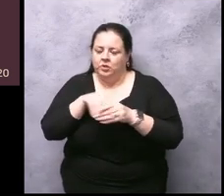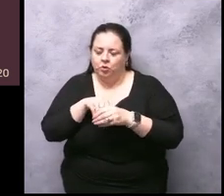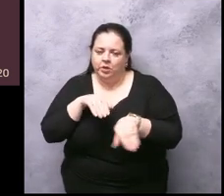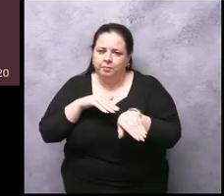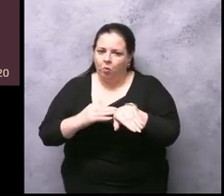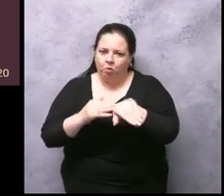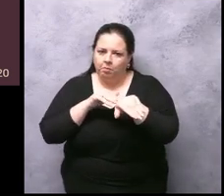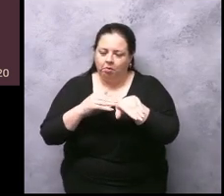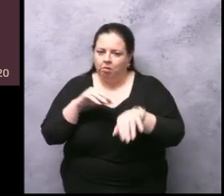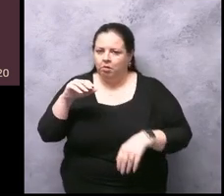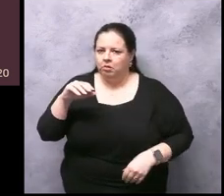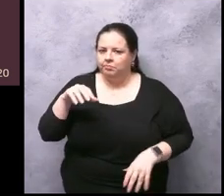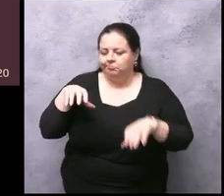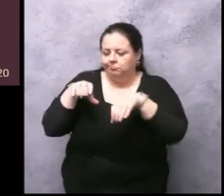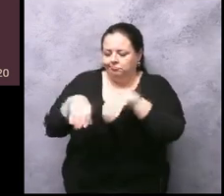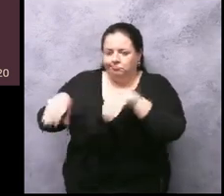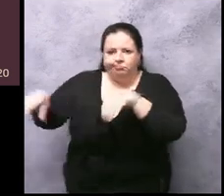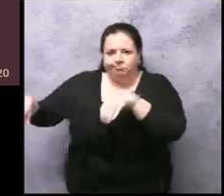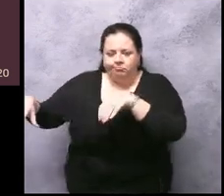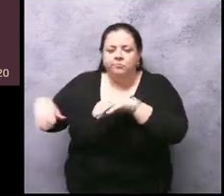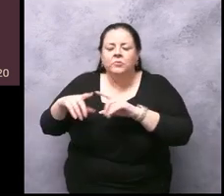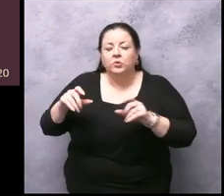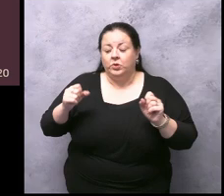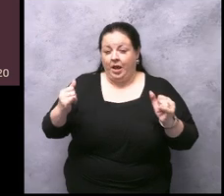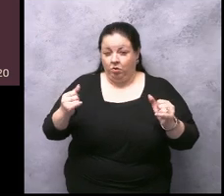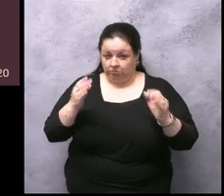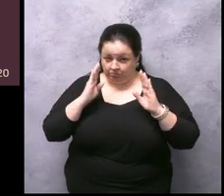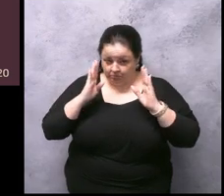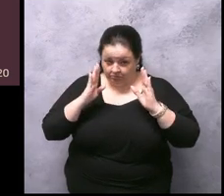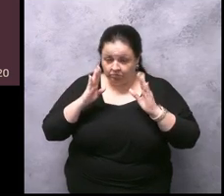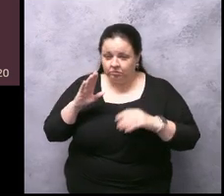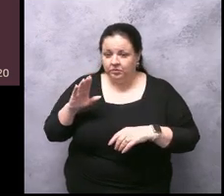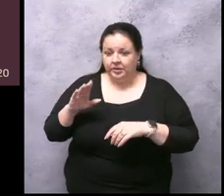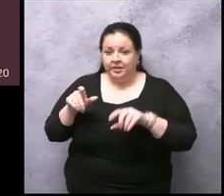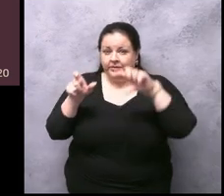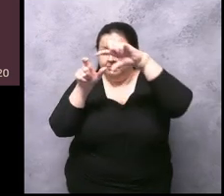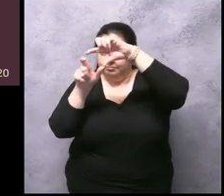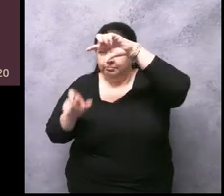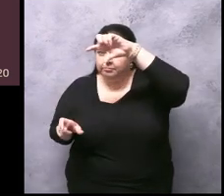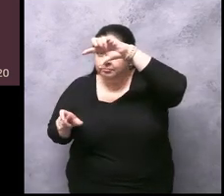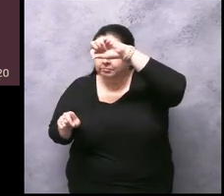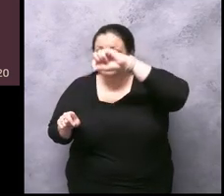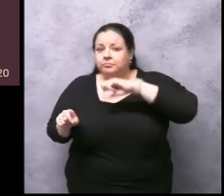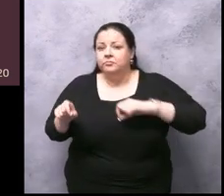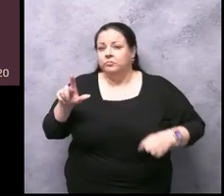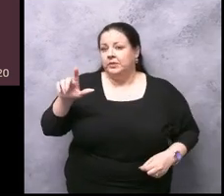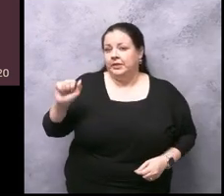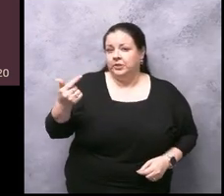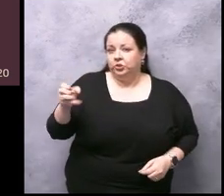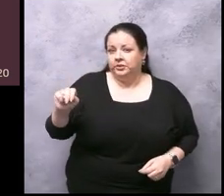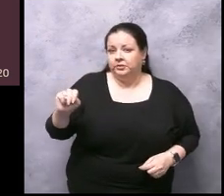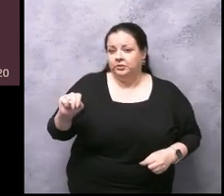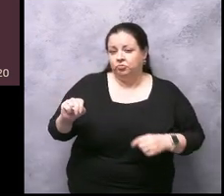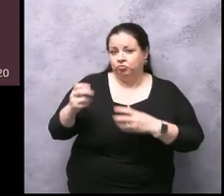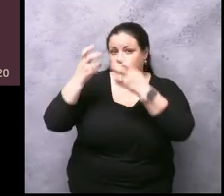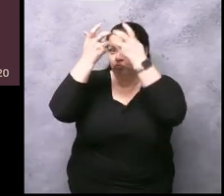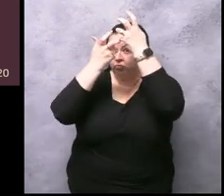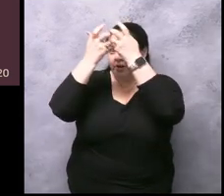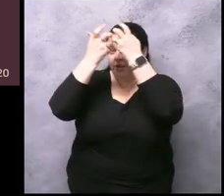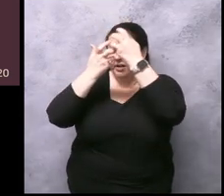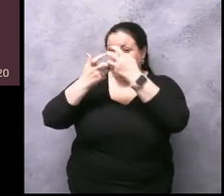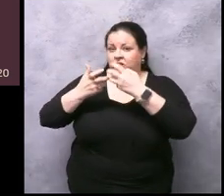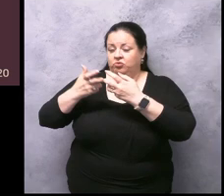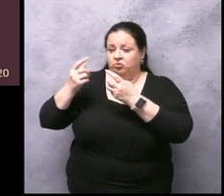of each of these schools. And so I draw your attention to the legend. Notice that from gray to dark red